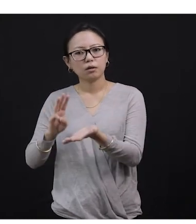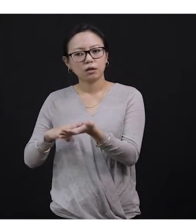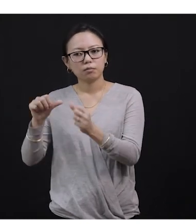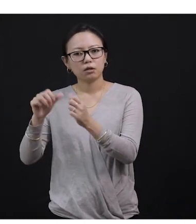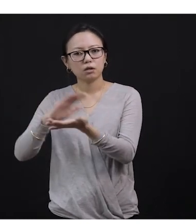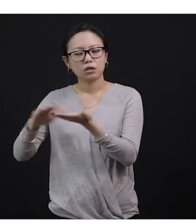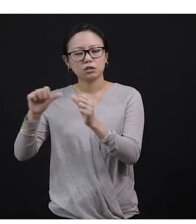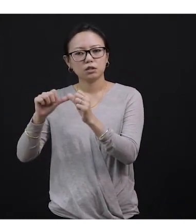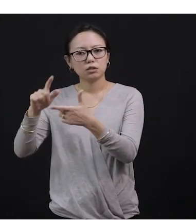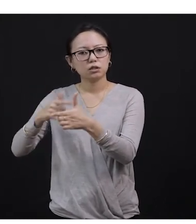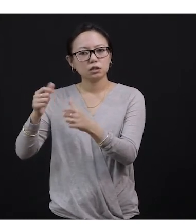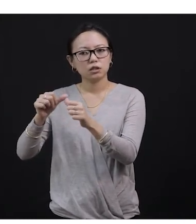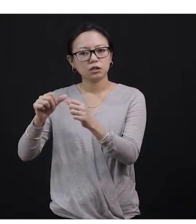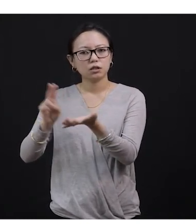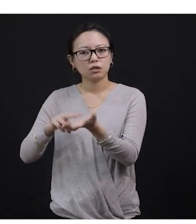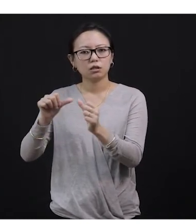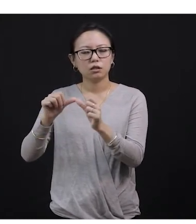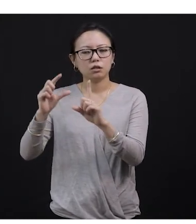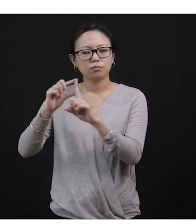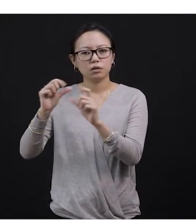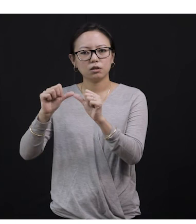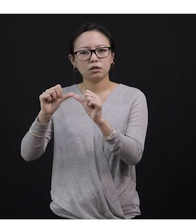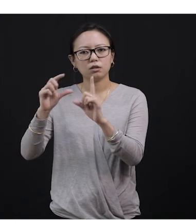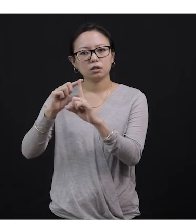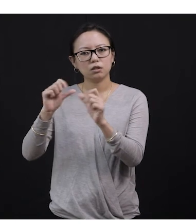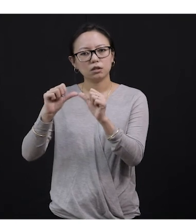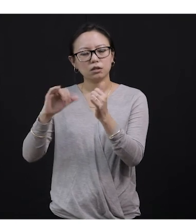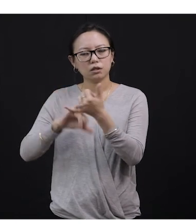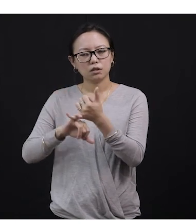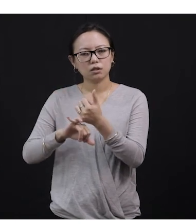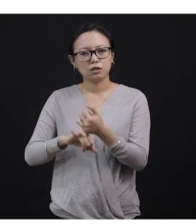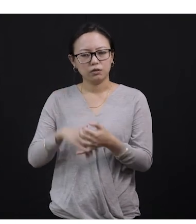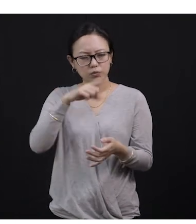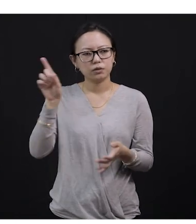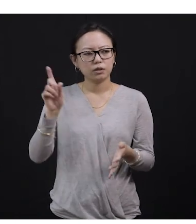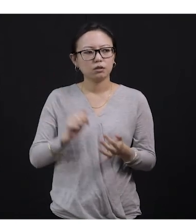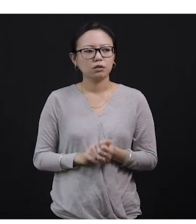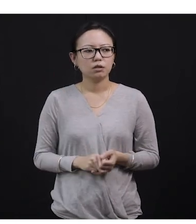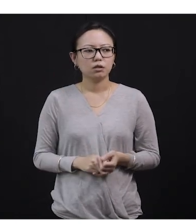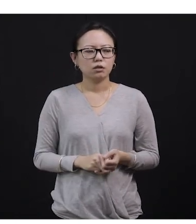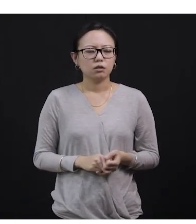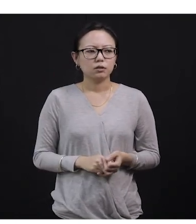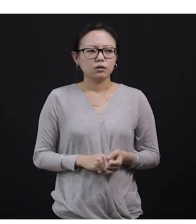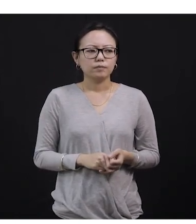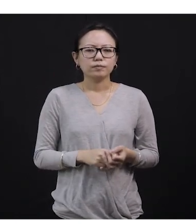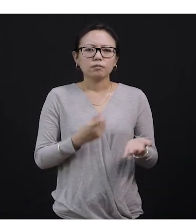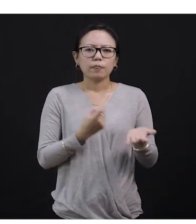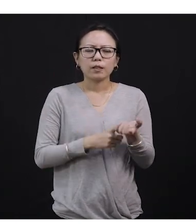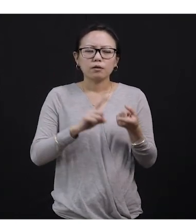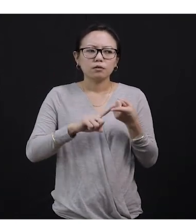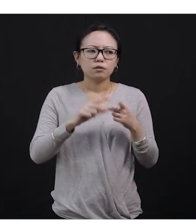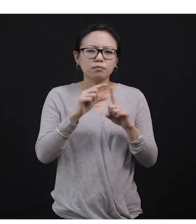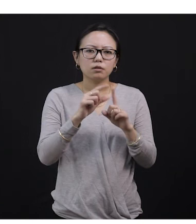okay? And there were differences. Now see here, the republic were democratic type of government. That means